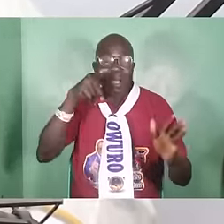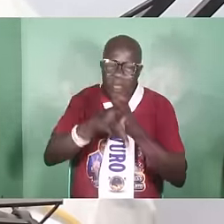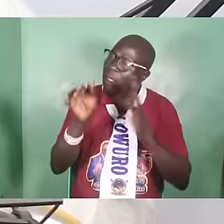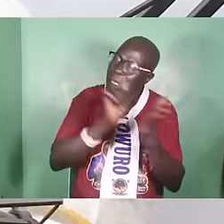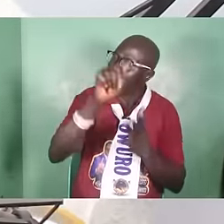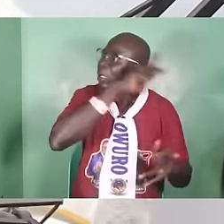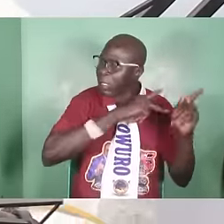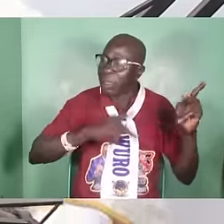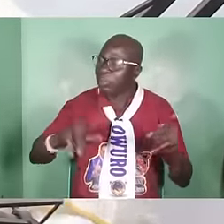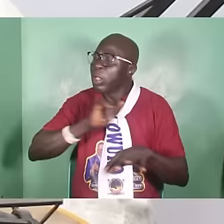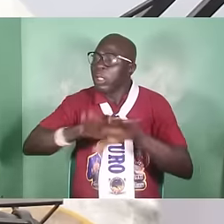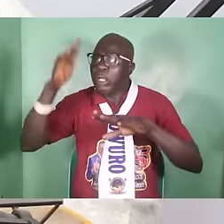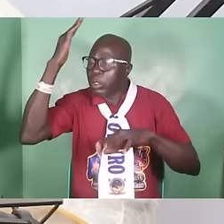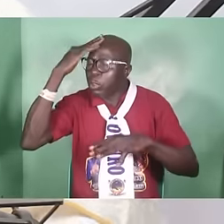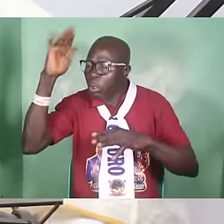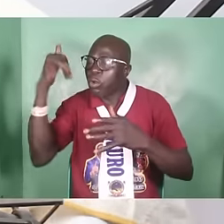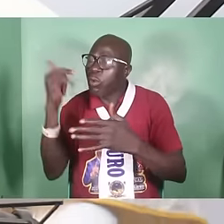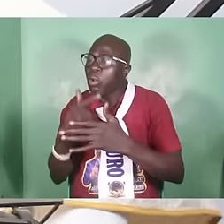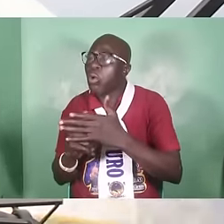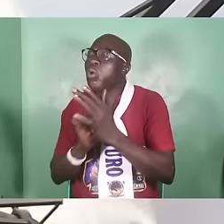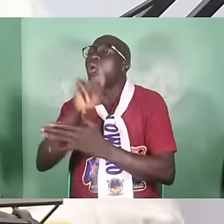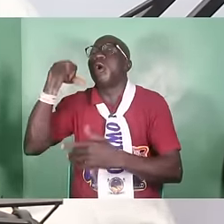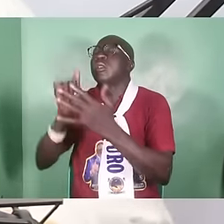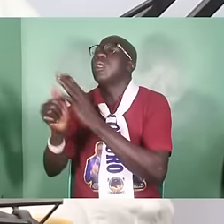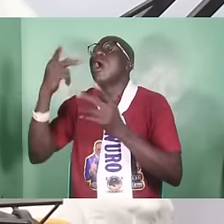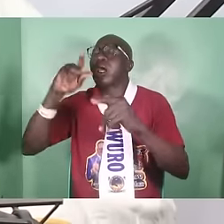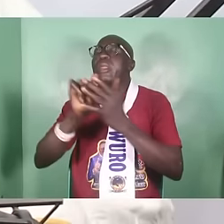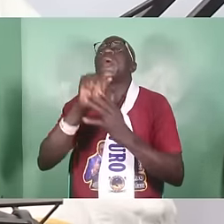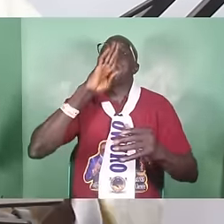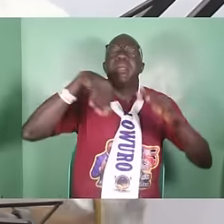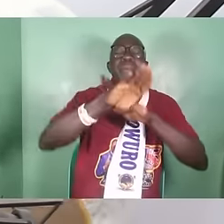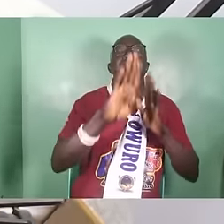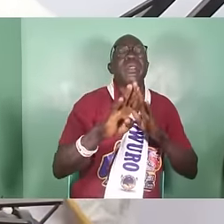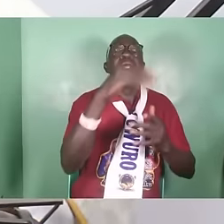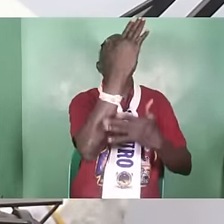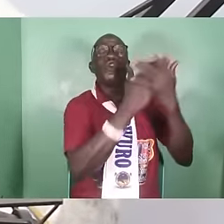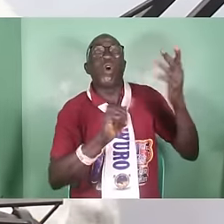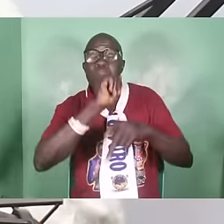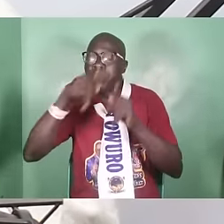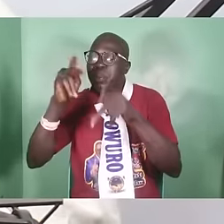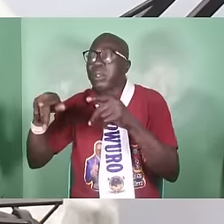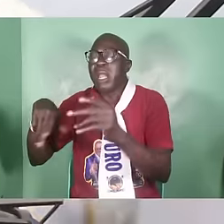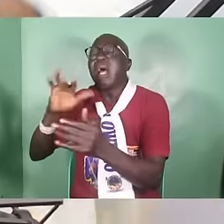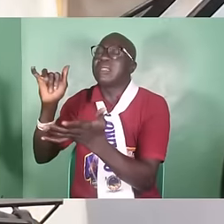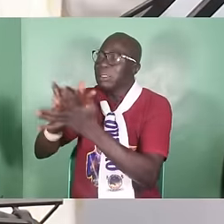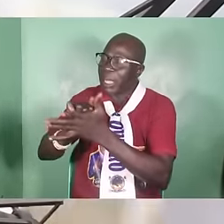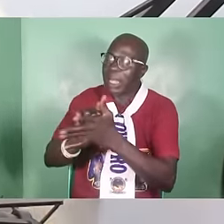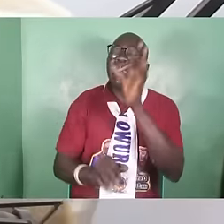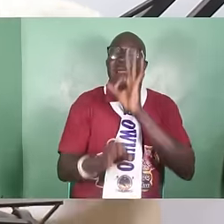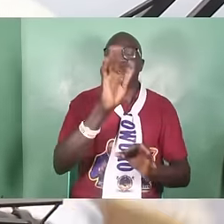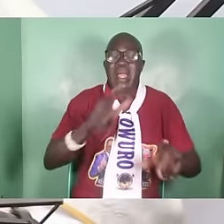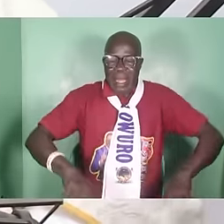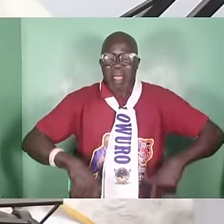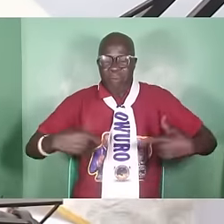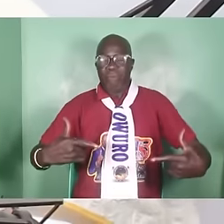will not kill the king. E man ti Oku Babasani foju wori. Don't you know all the king of Babasani? So awon kan wa de pe to ba wa